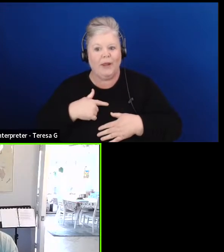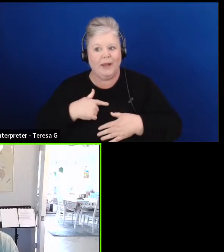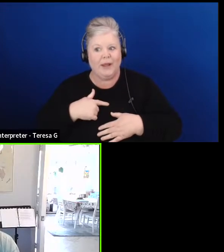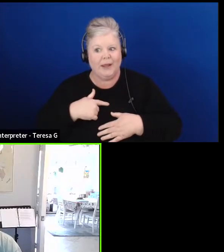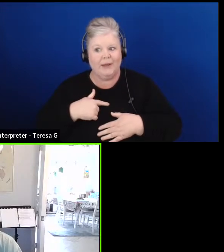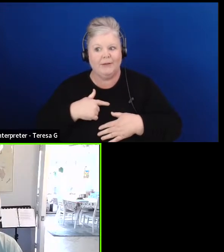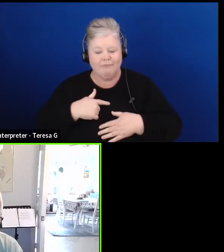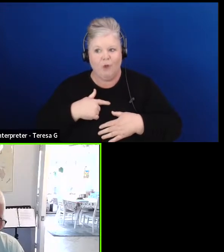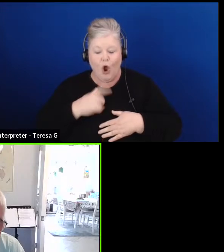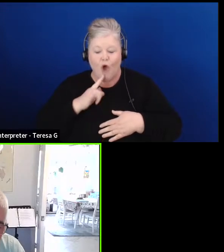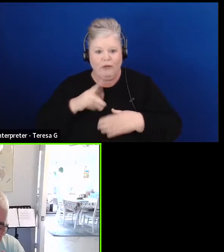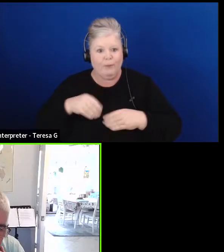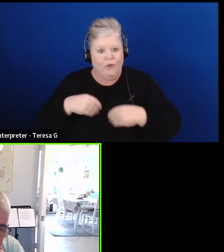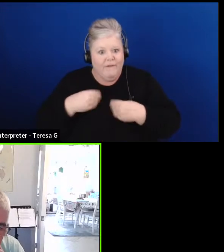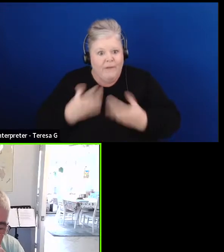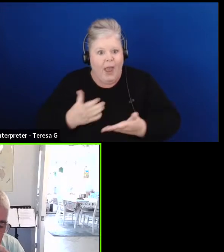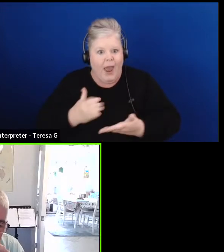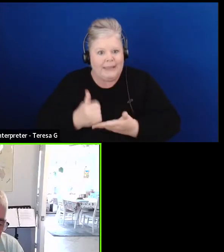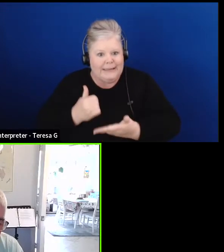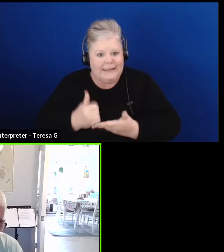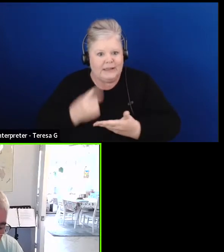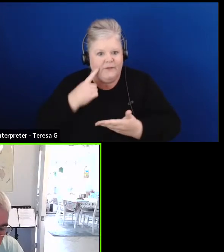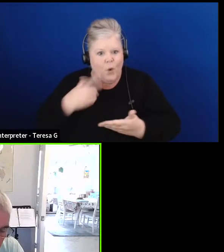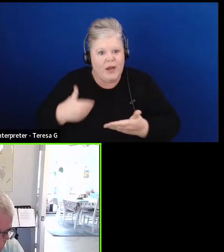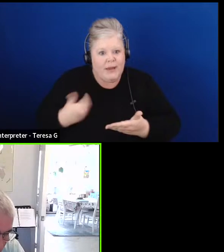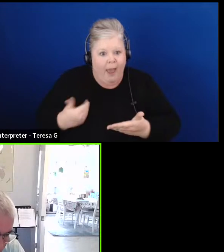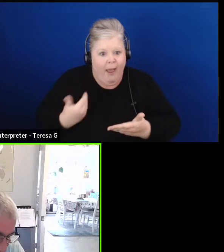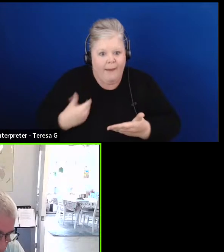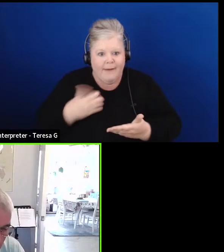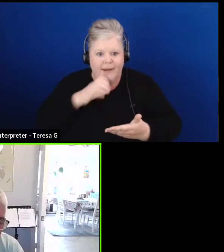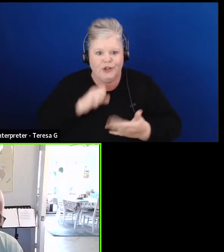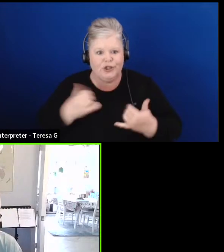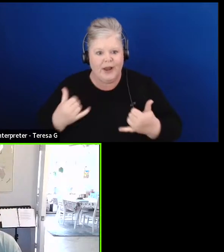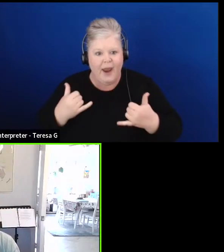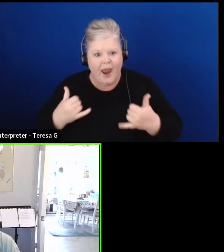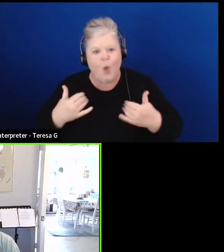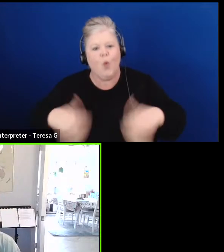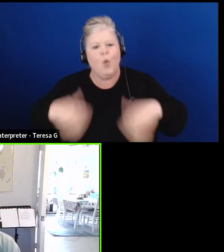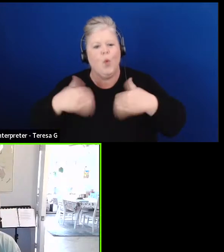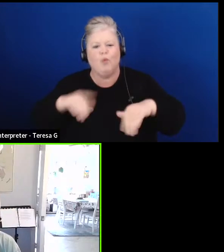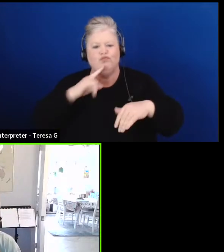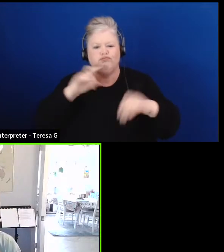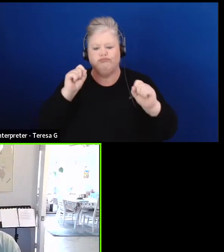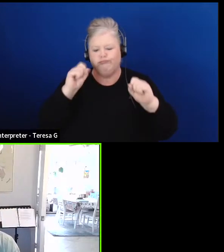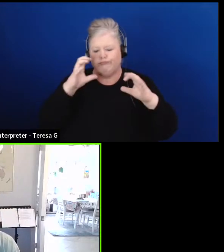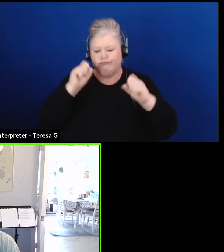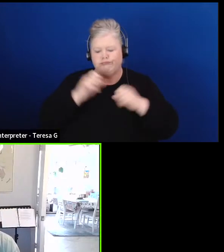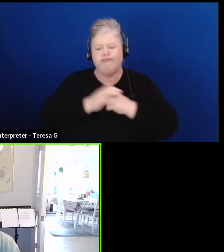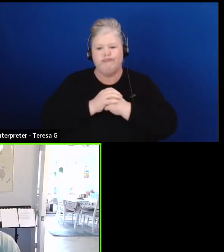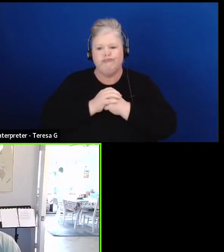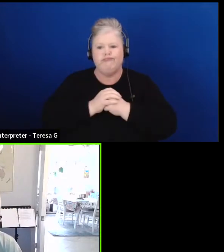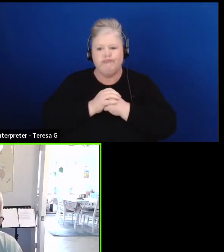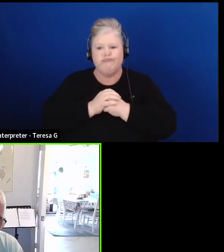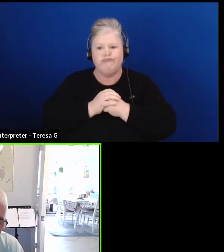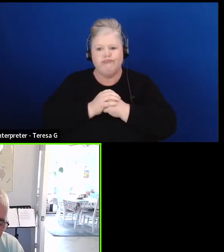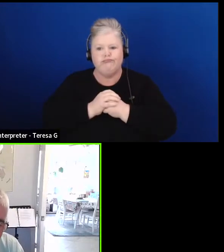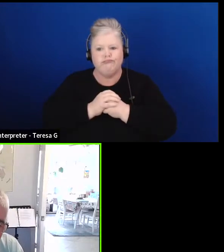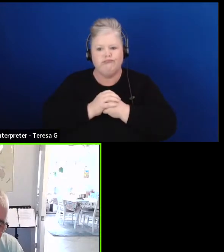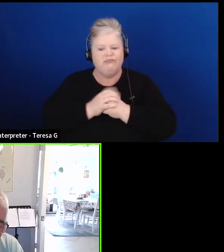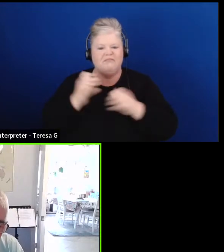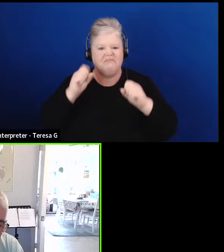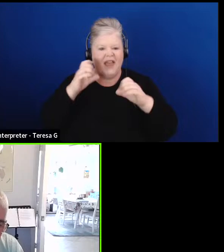such a young age now. And it's just absolutely fabulous and what's being